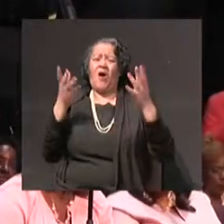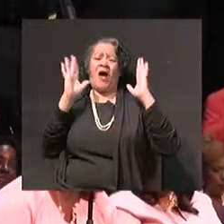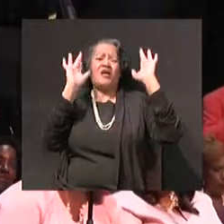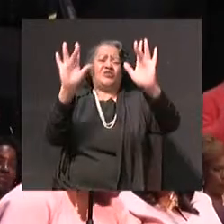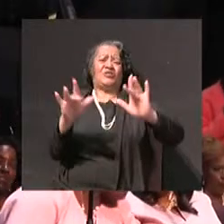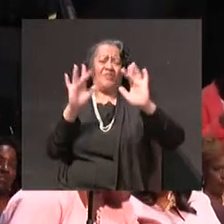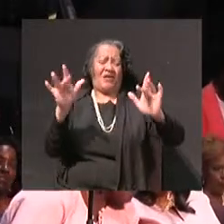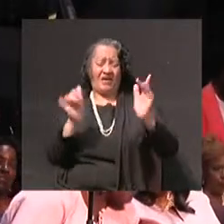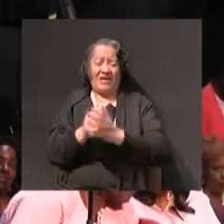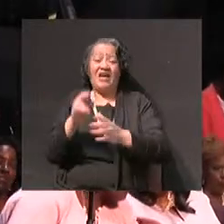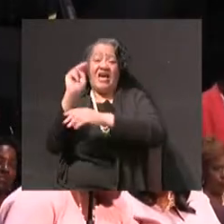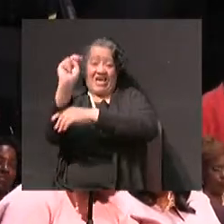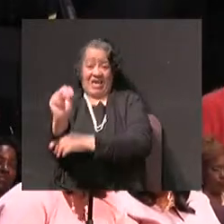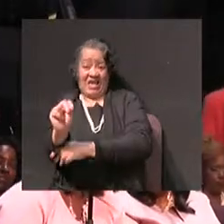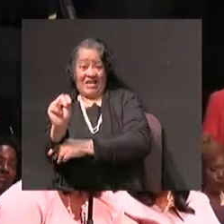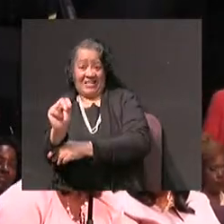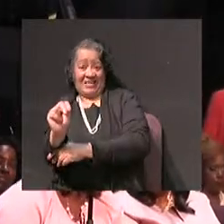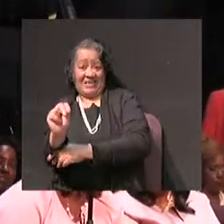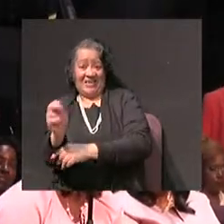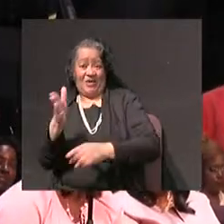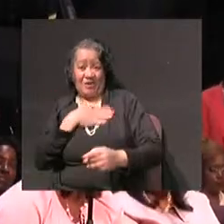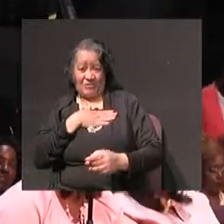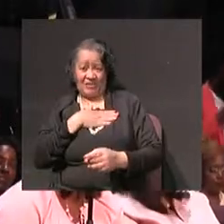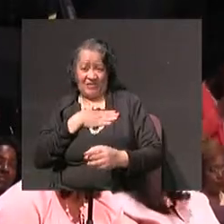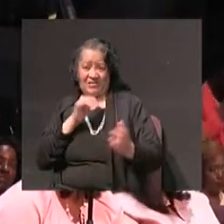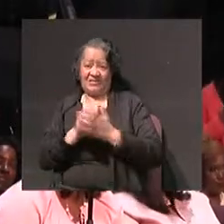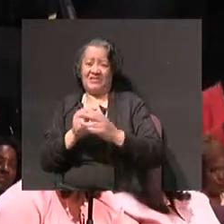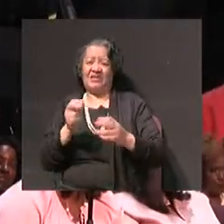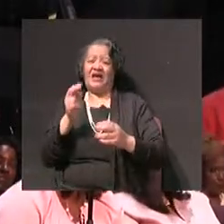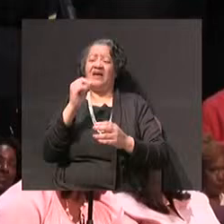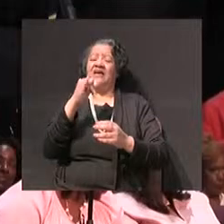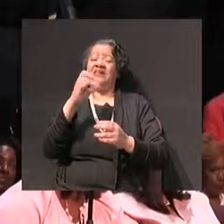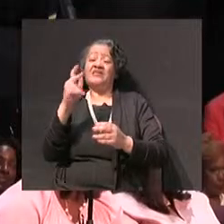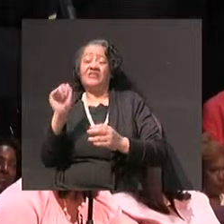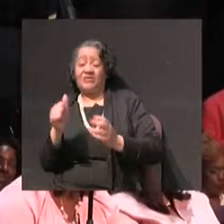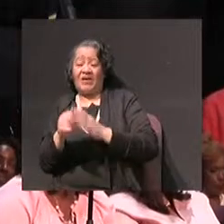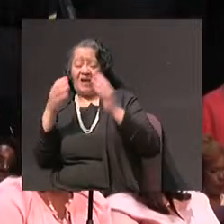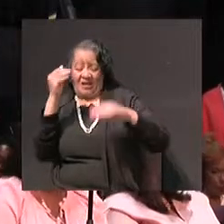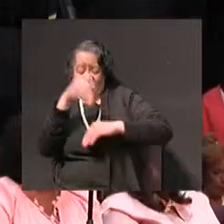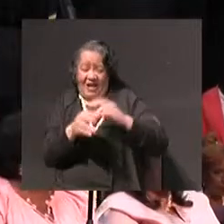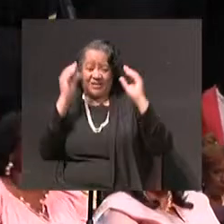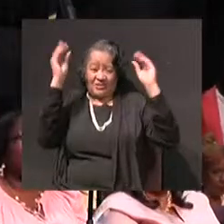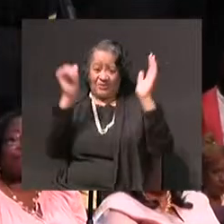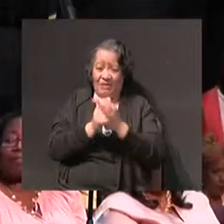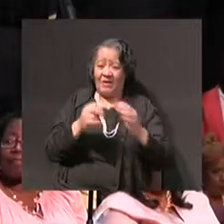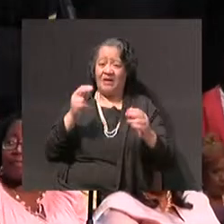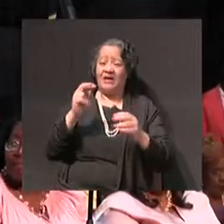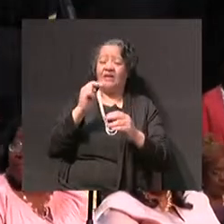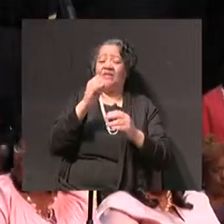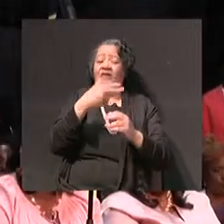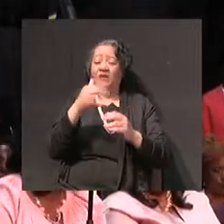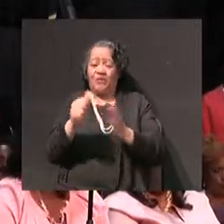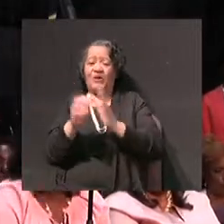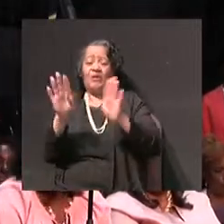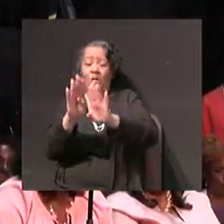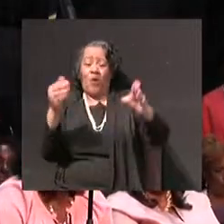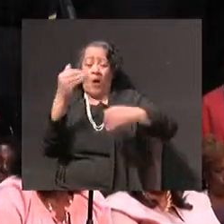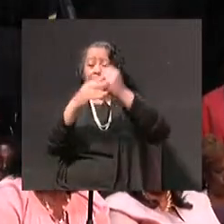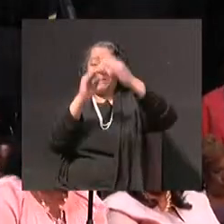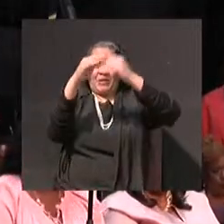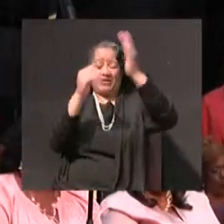merciful. N, he's Nicodemus's night teacher. He's Nehemiah's wall